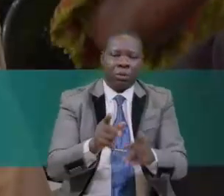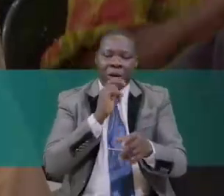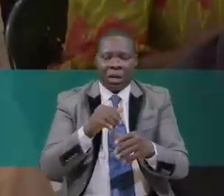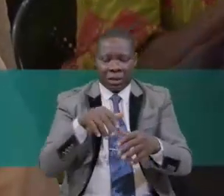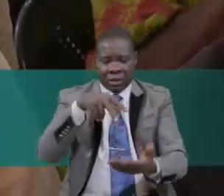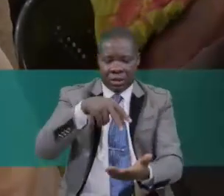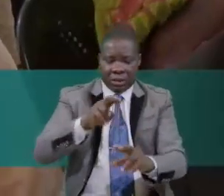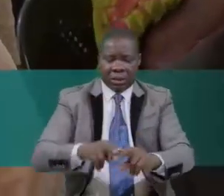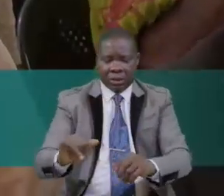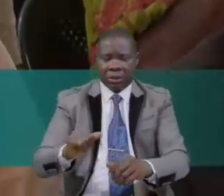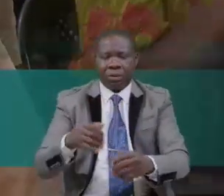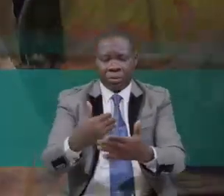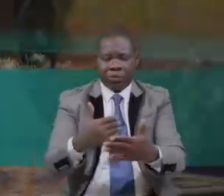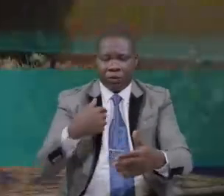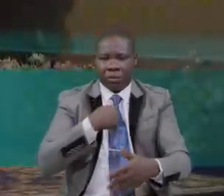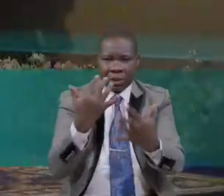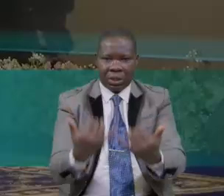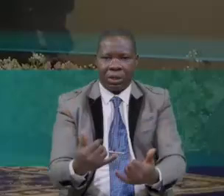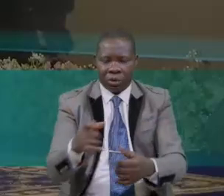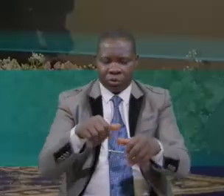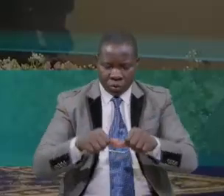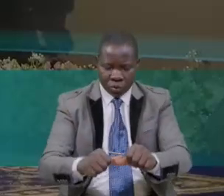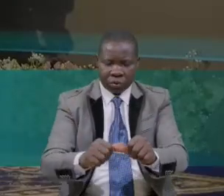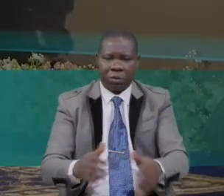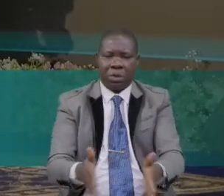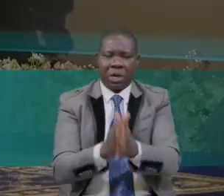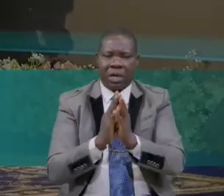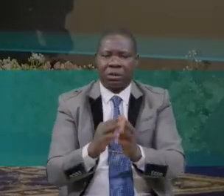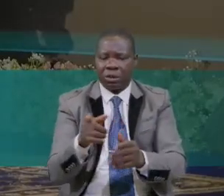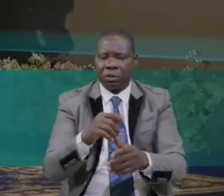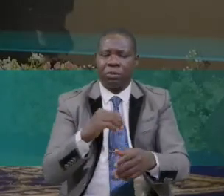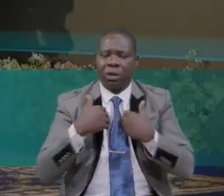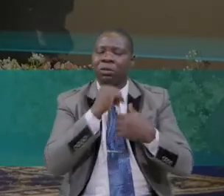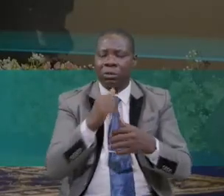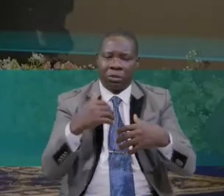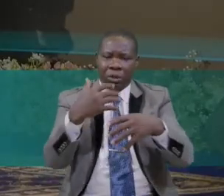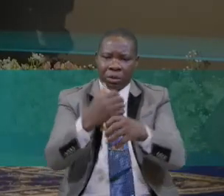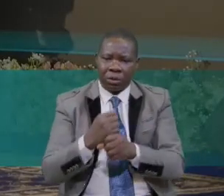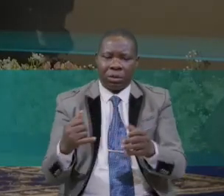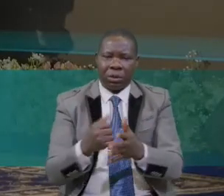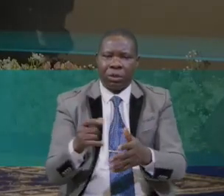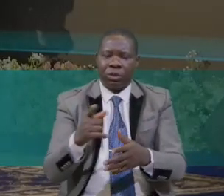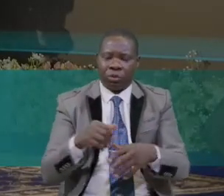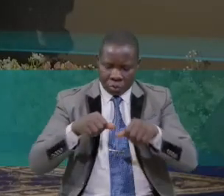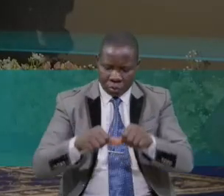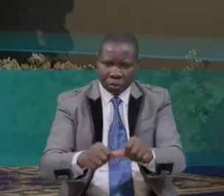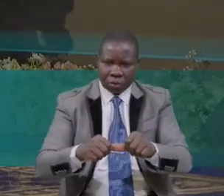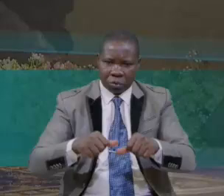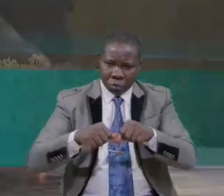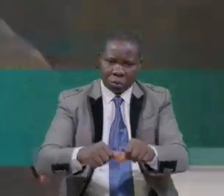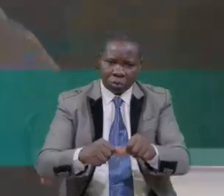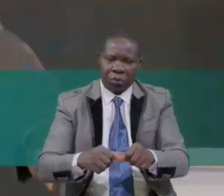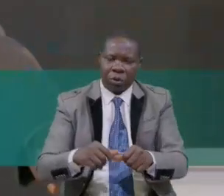on asking and you have not gotten it. Importunate, importunate. You keep on